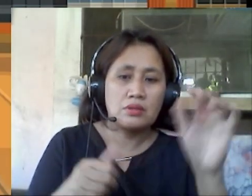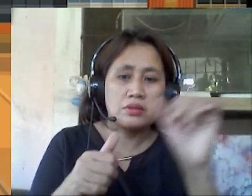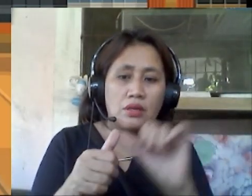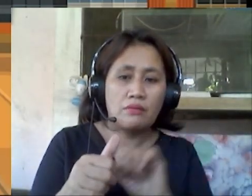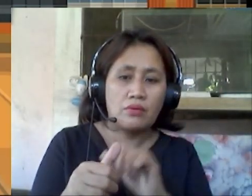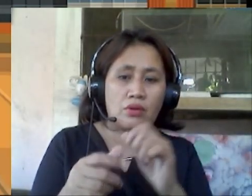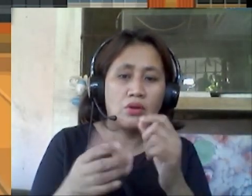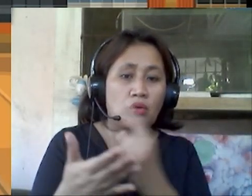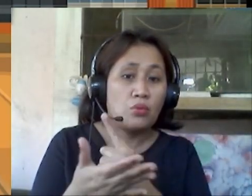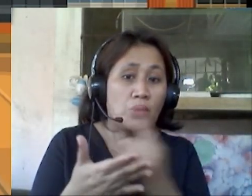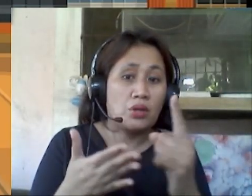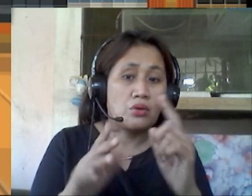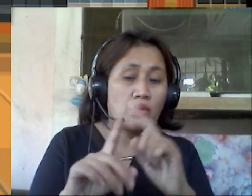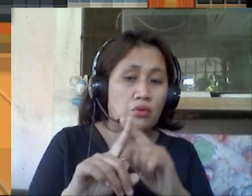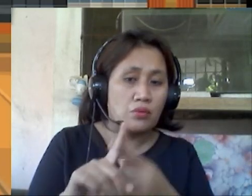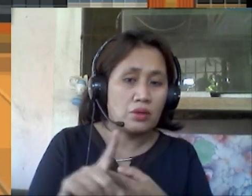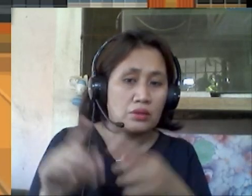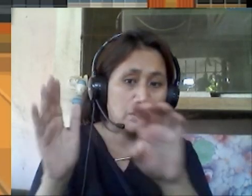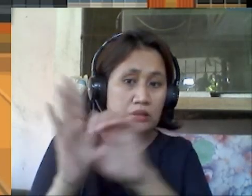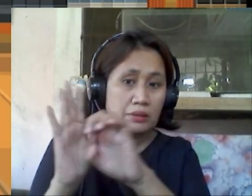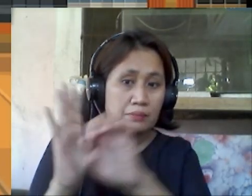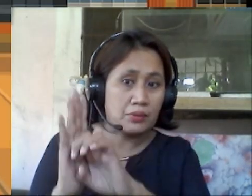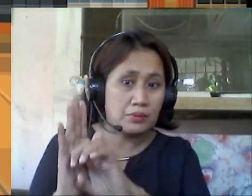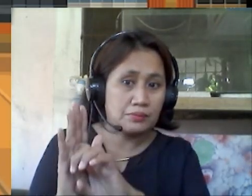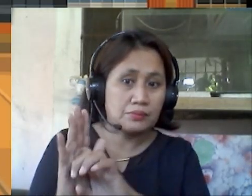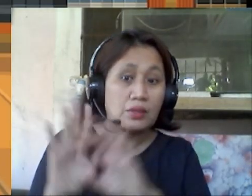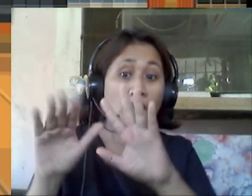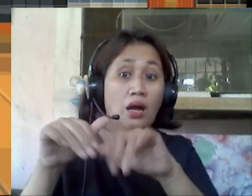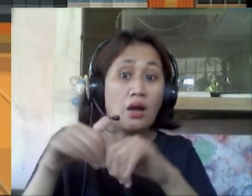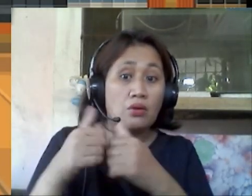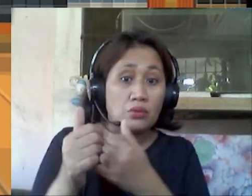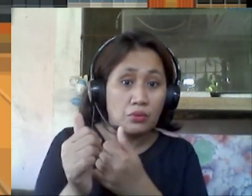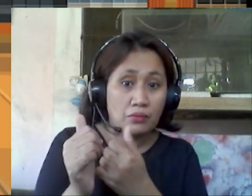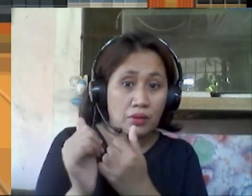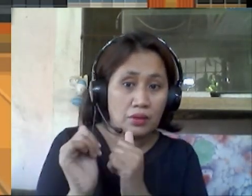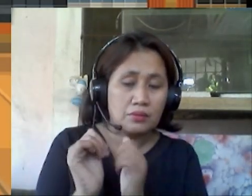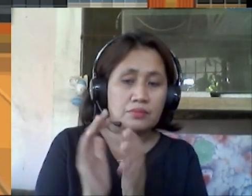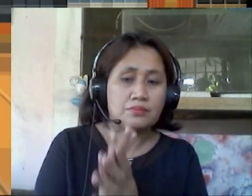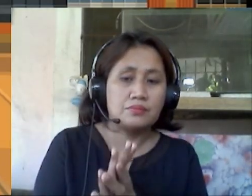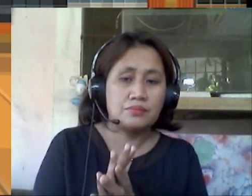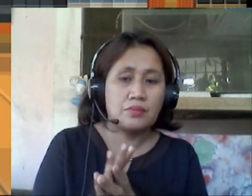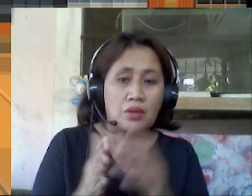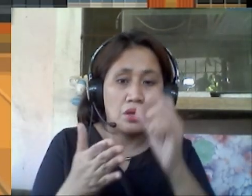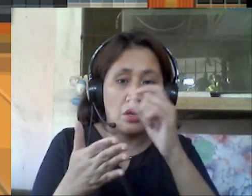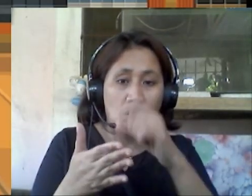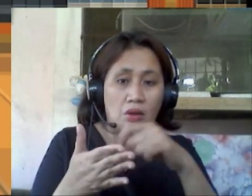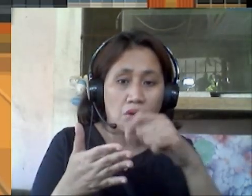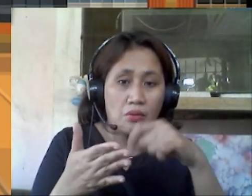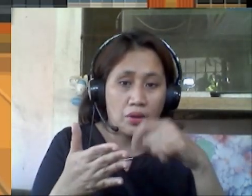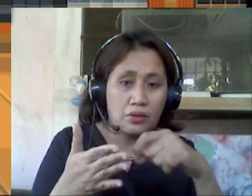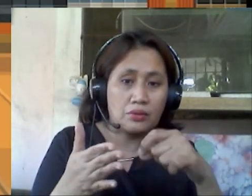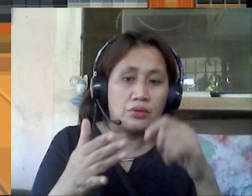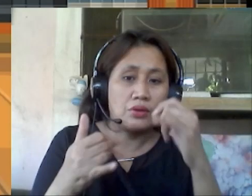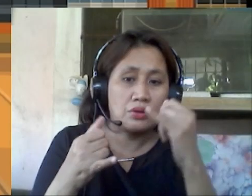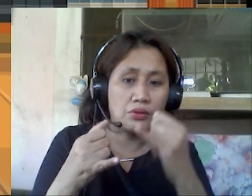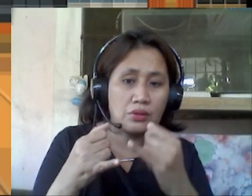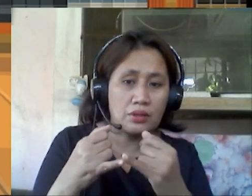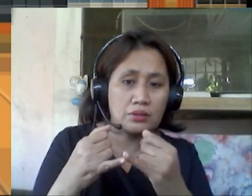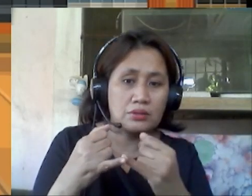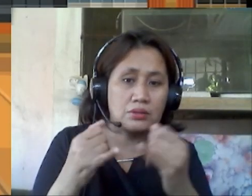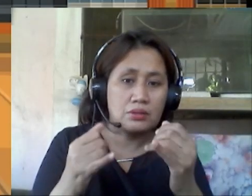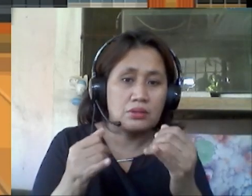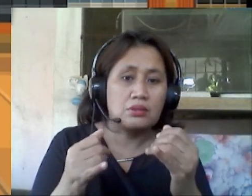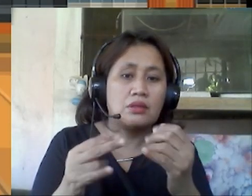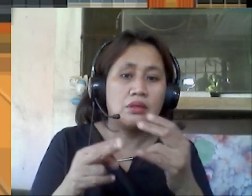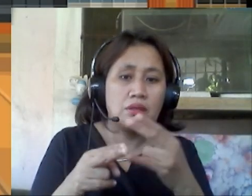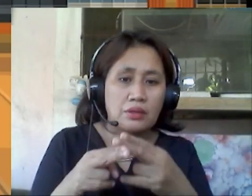month. This is the sample format of writing a magazine bibliography. Write the author's last name, comma,